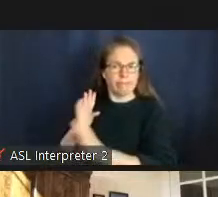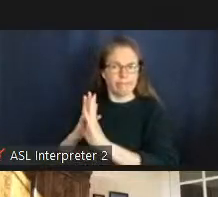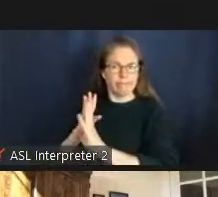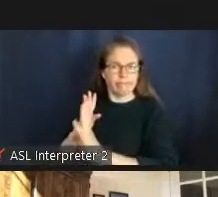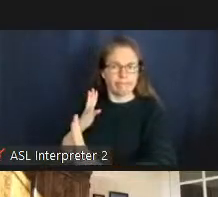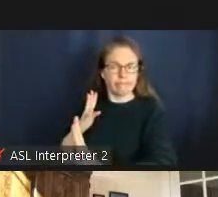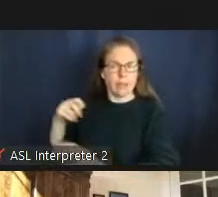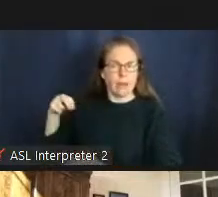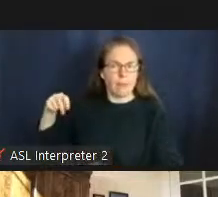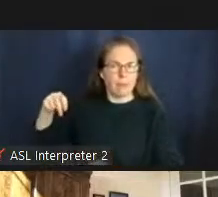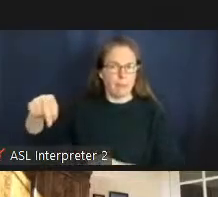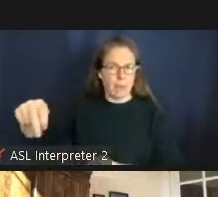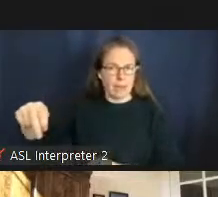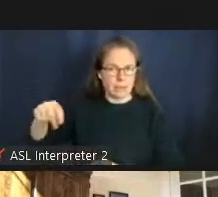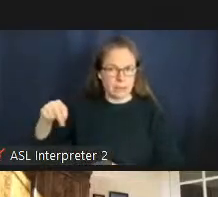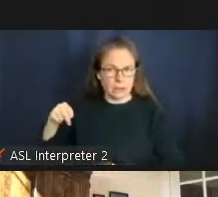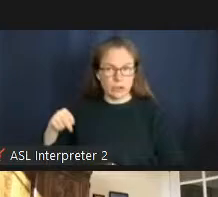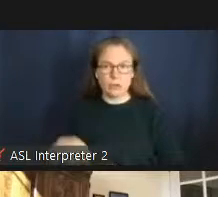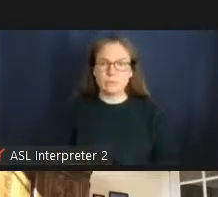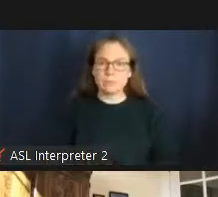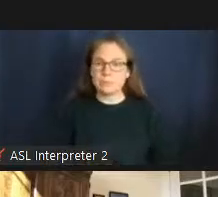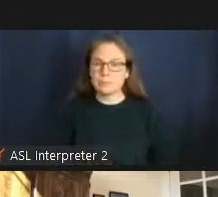pedestrian passageway there on the side.